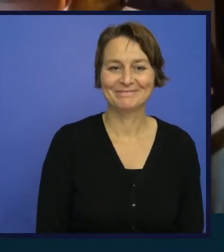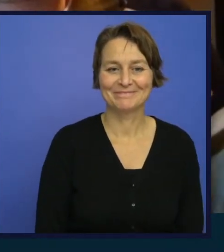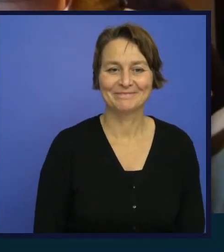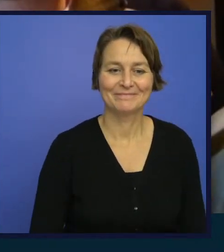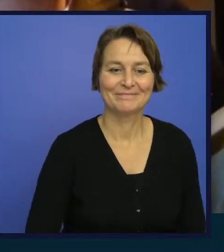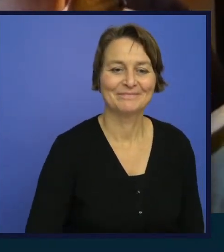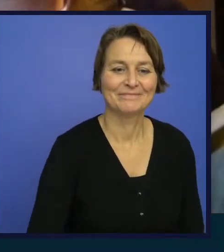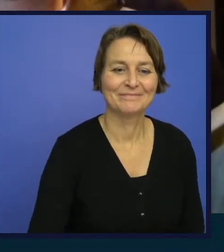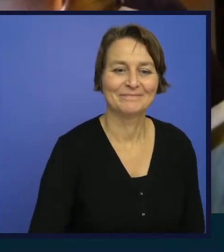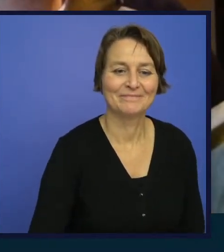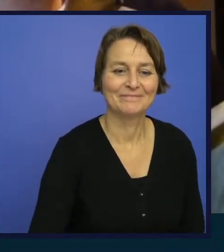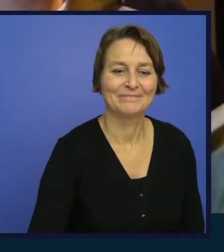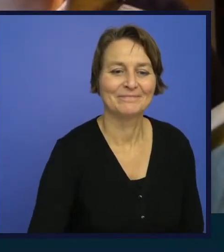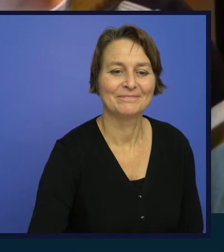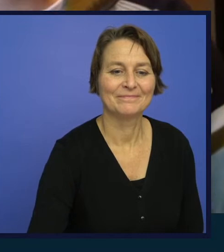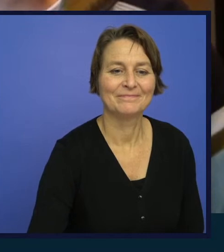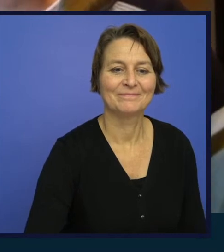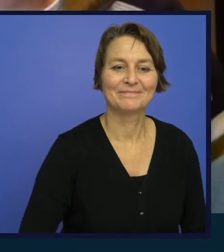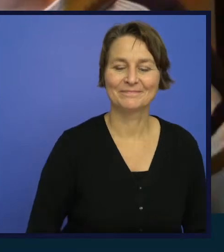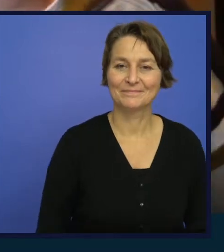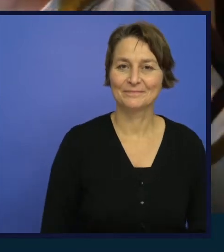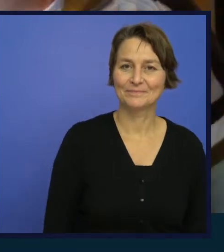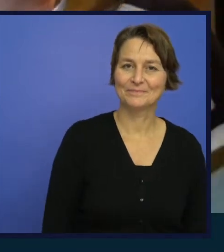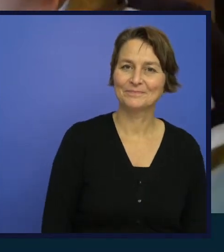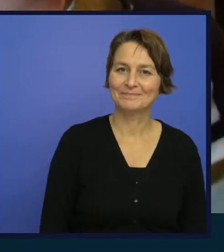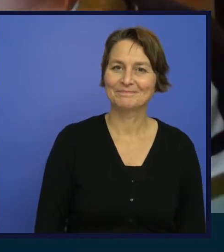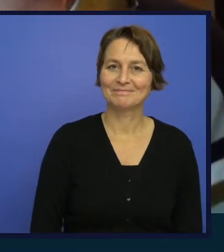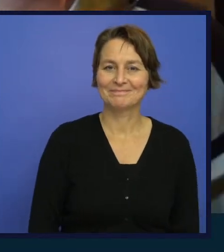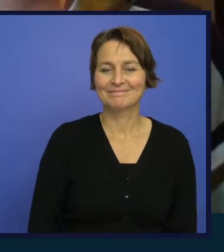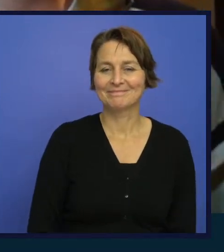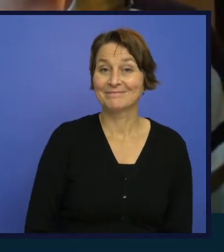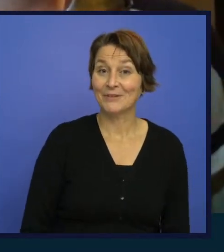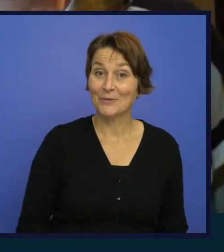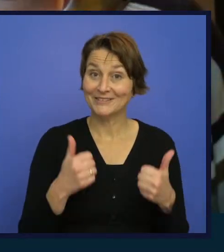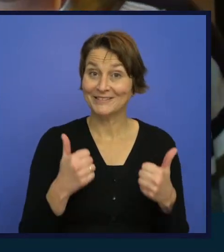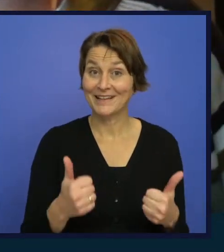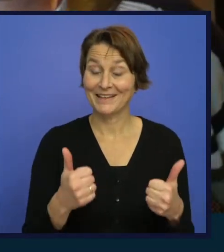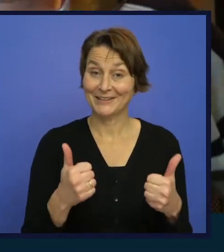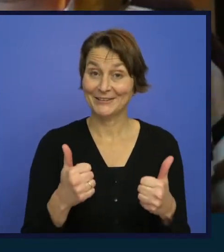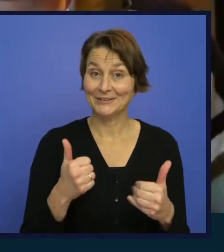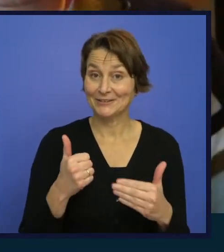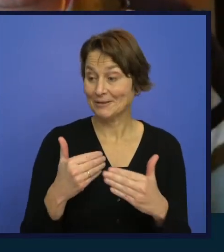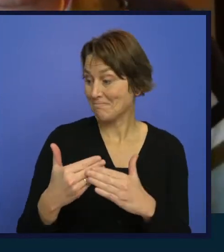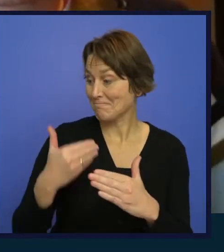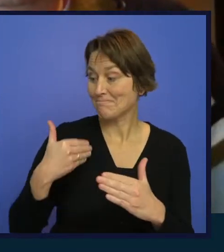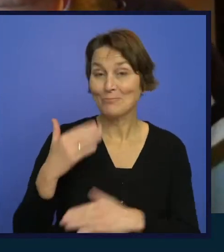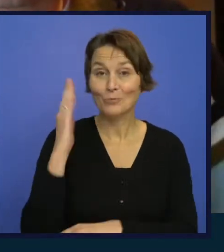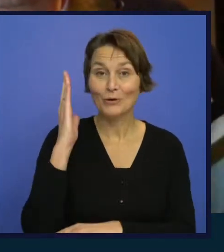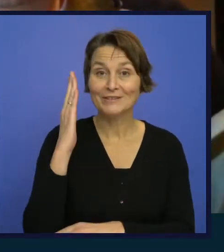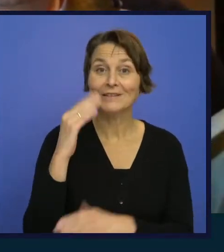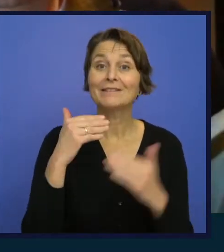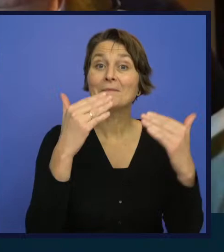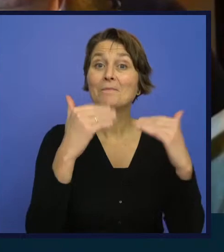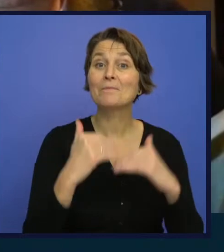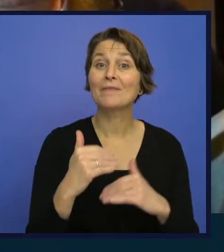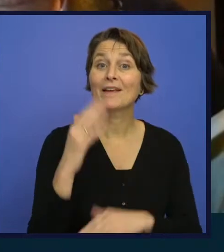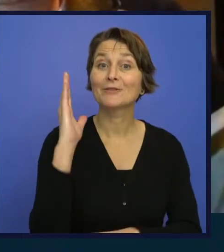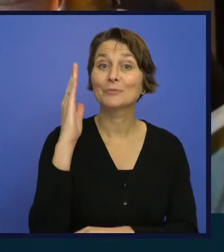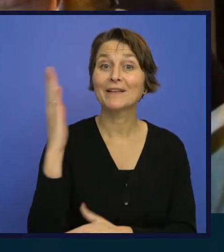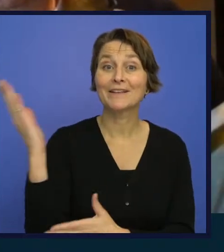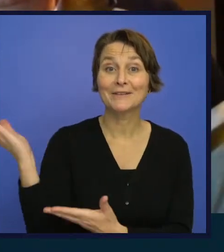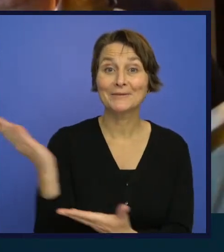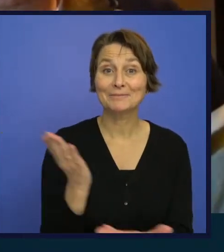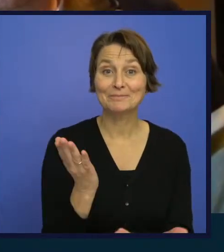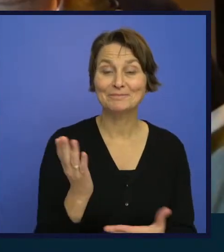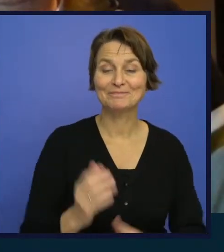So that was a really nice session, and we will move on to our next guest. Our next speaker